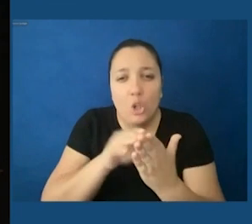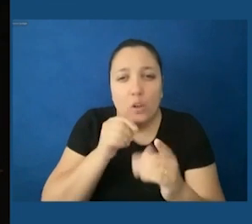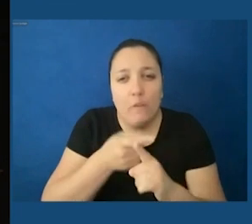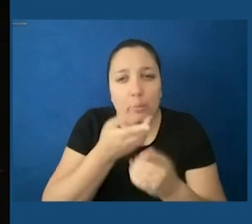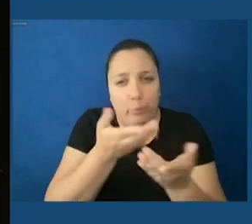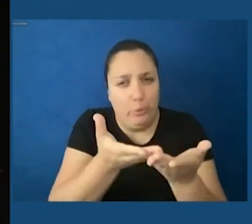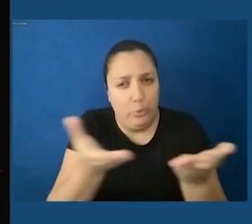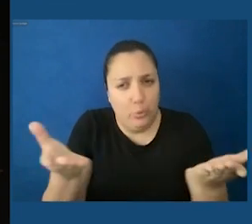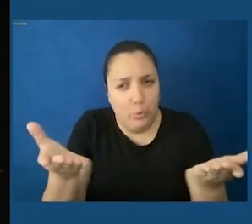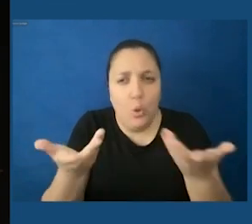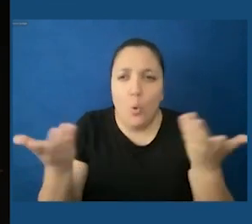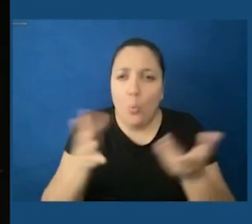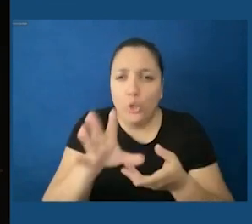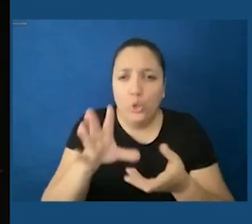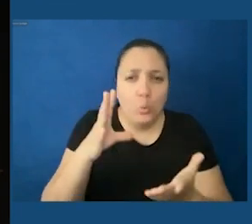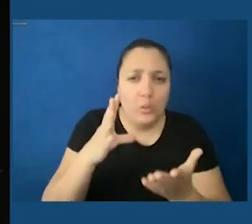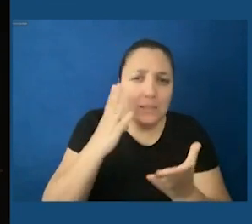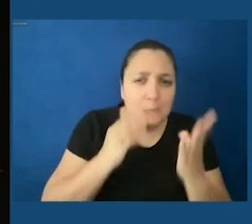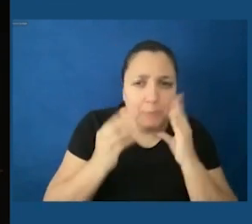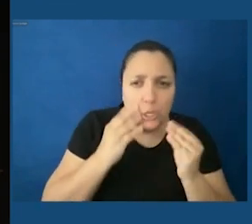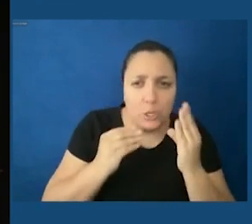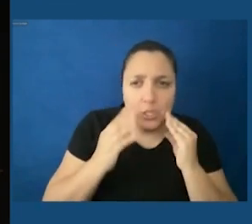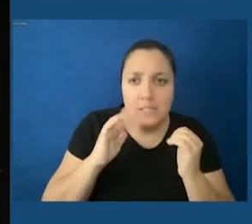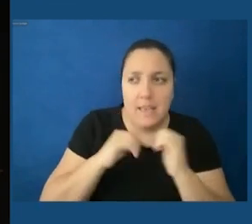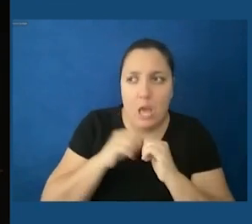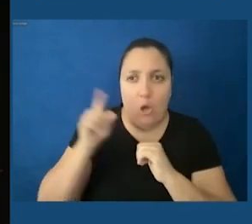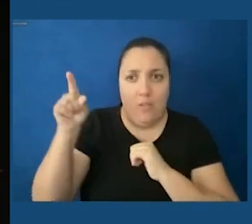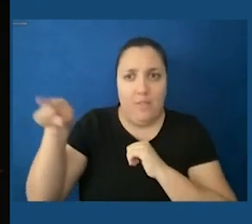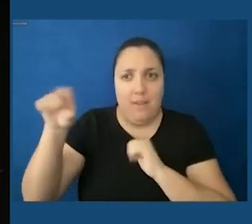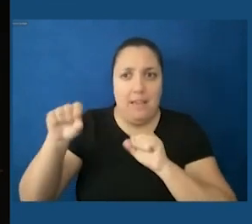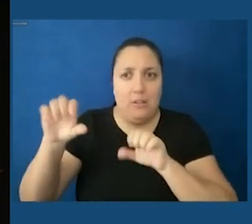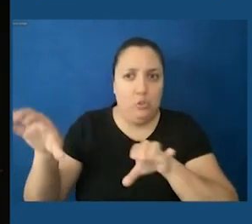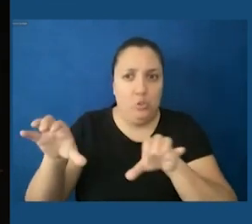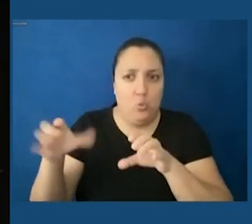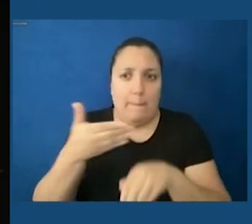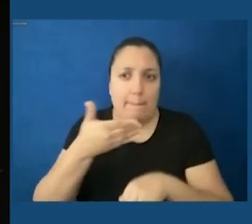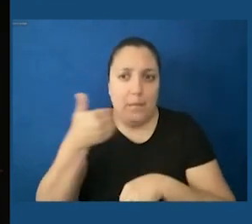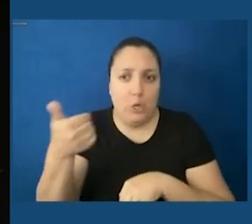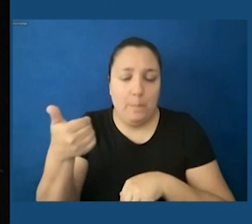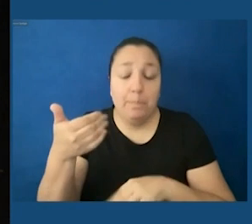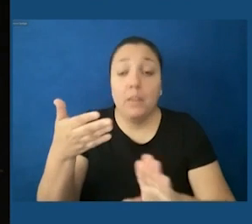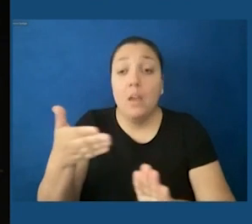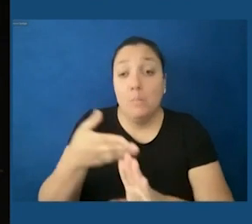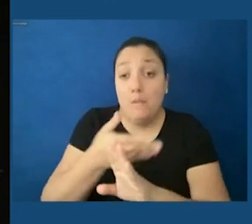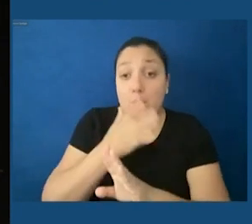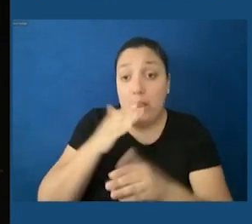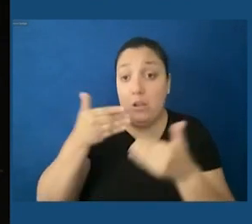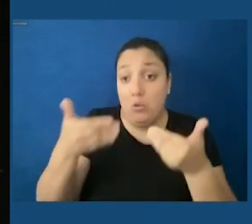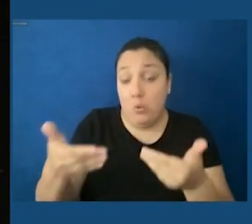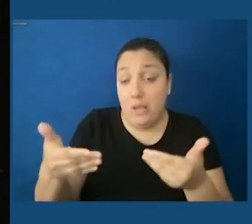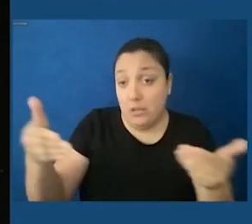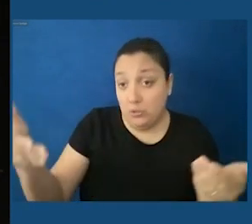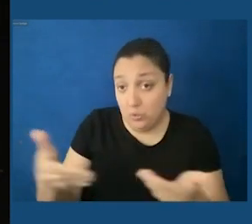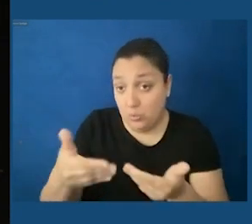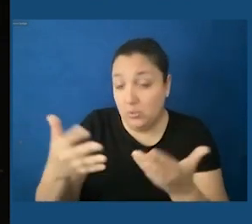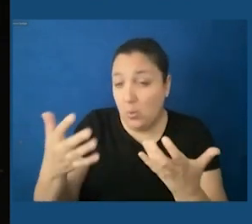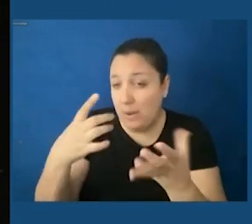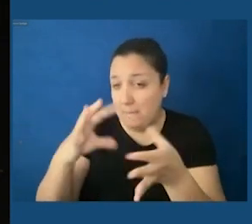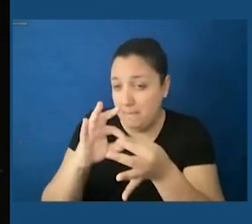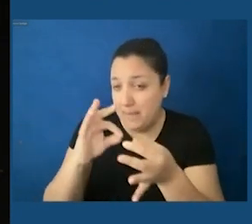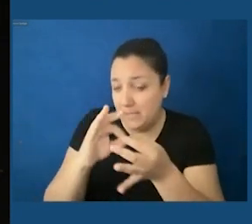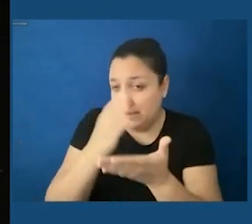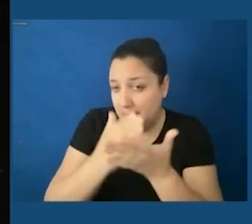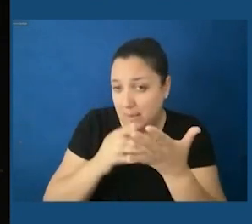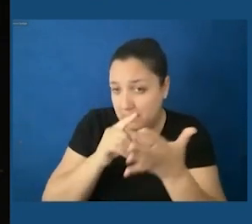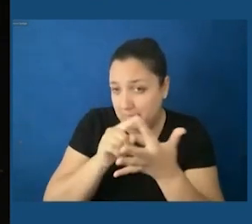what you experience to inform what they can do better. Before I do the introductions, I want to just mention a couple of things that may be of